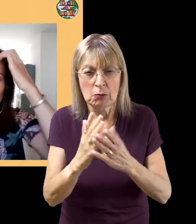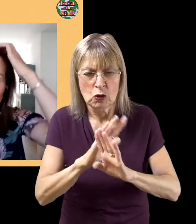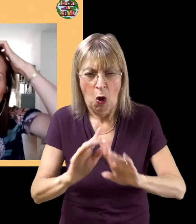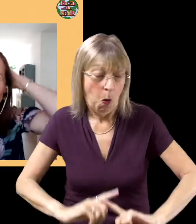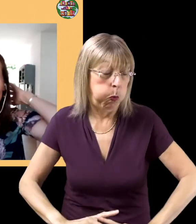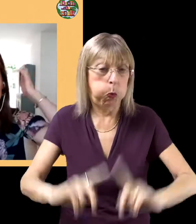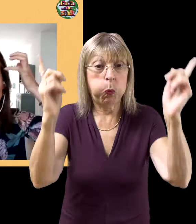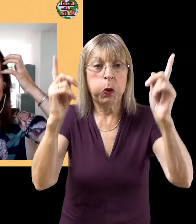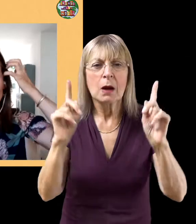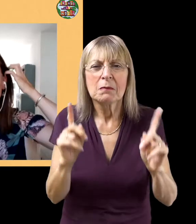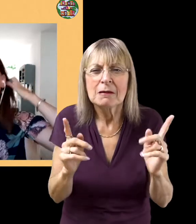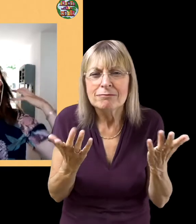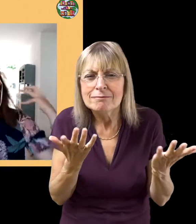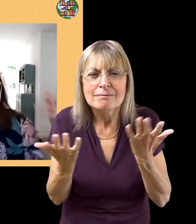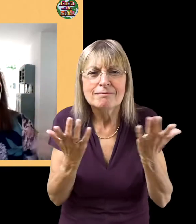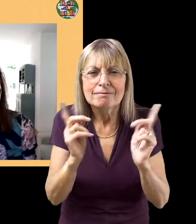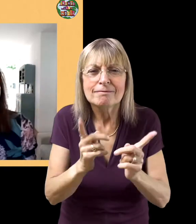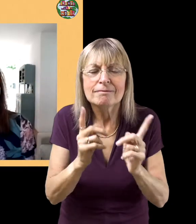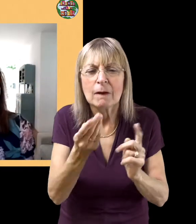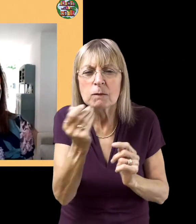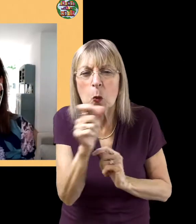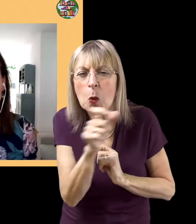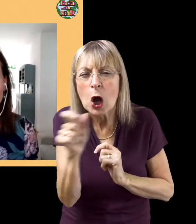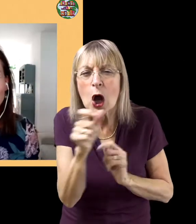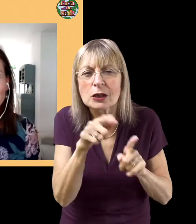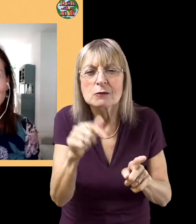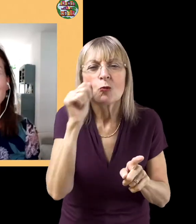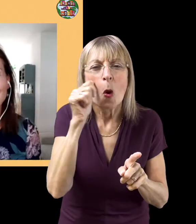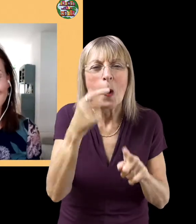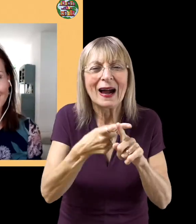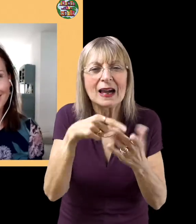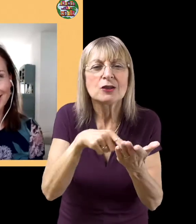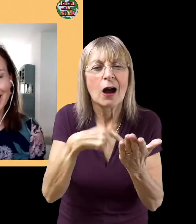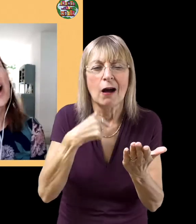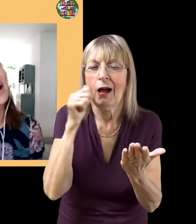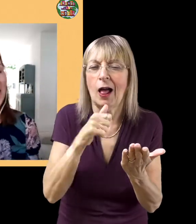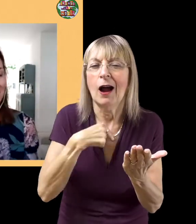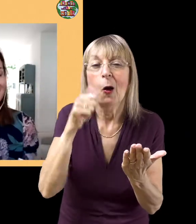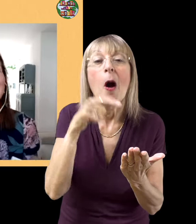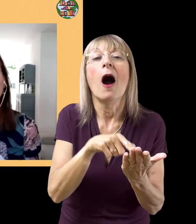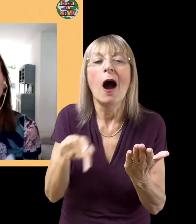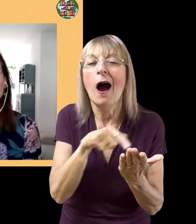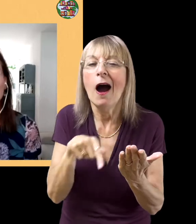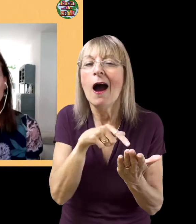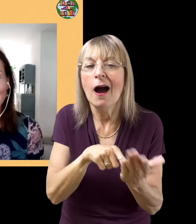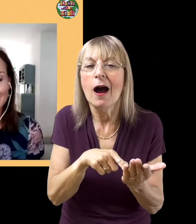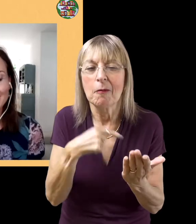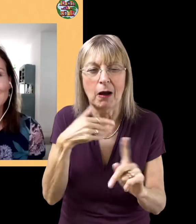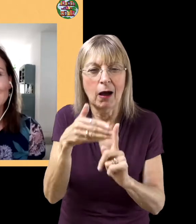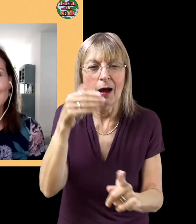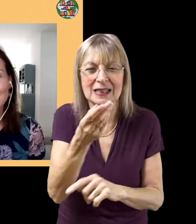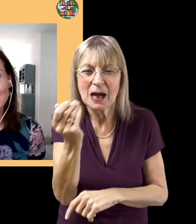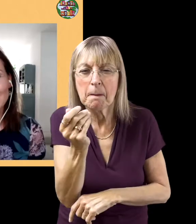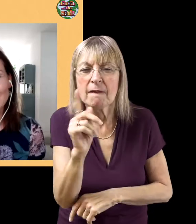not completely unconnected. And there are a few words, because I have the English in front of me, so I was cheating a little bit, so I knew what it meant. But I can kind of recognize